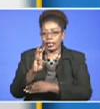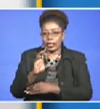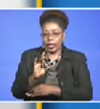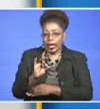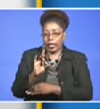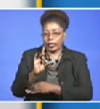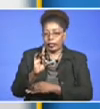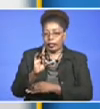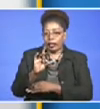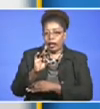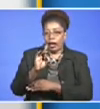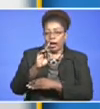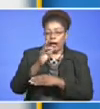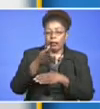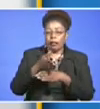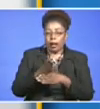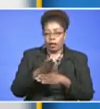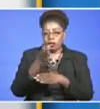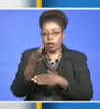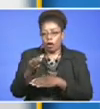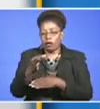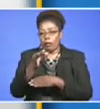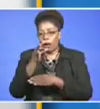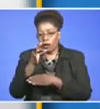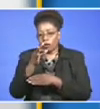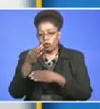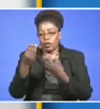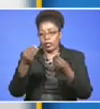168 pounds of marijuana with an estimated